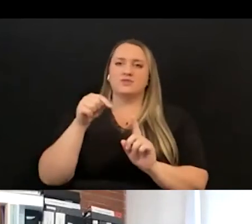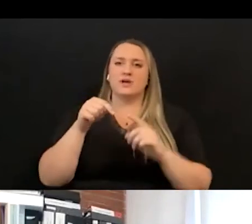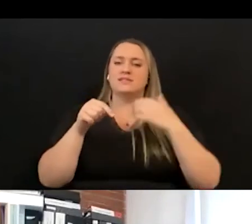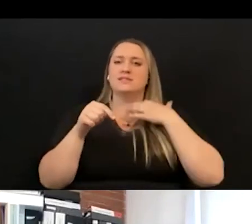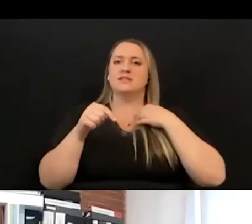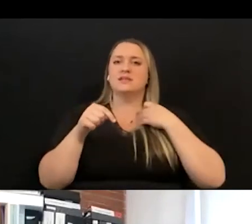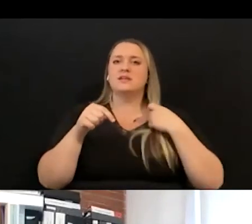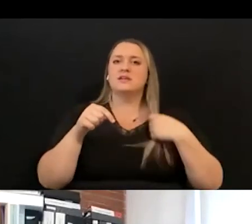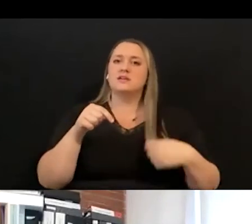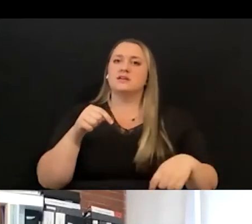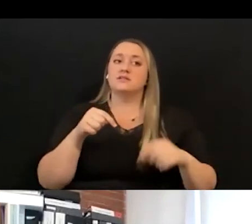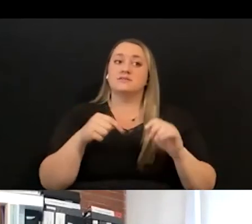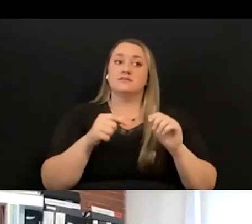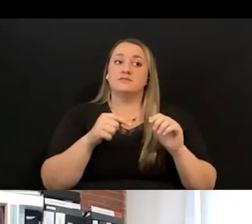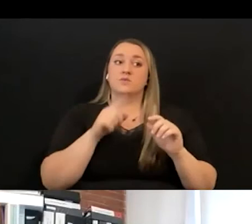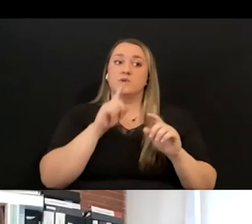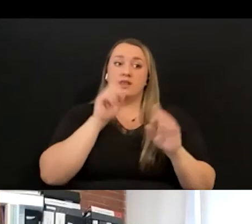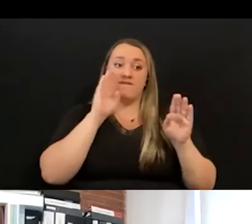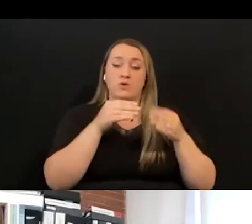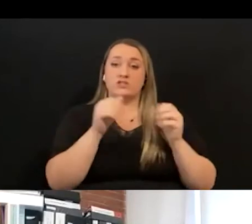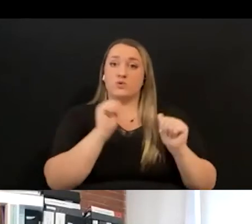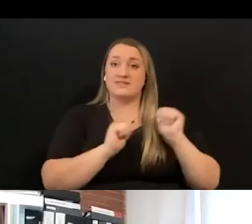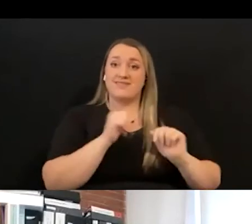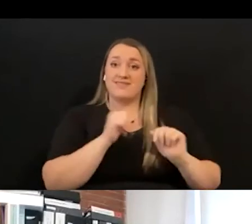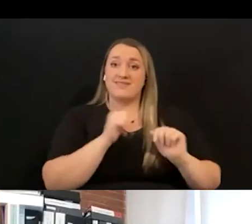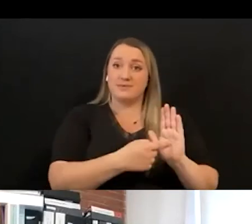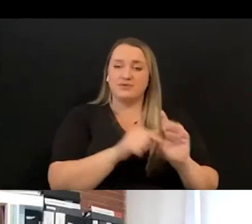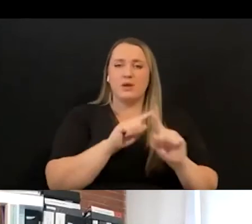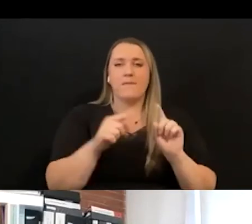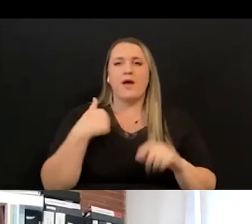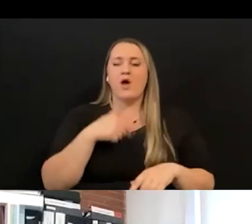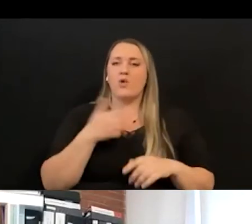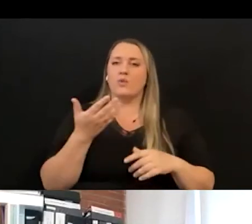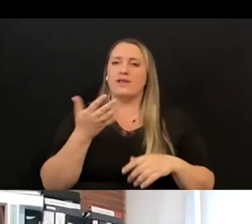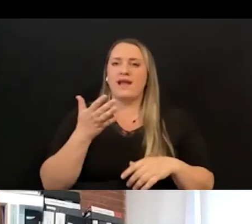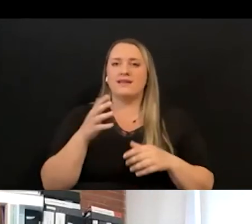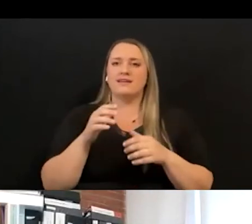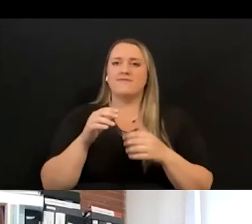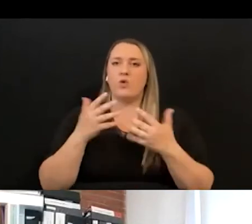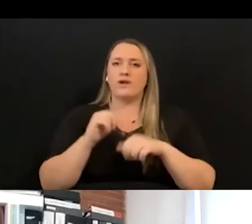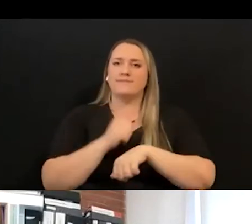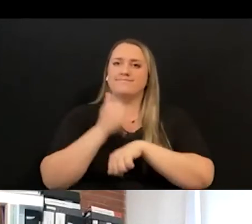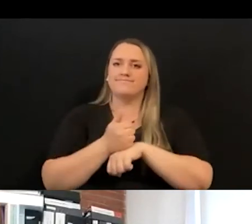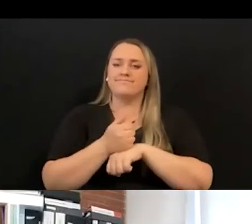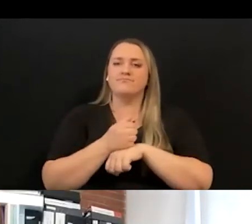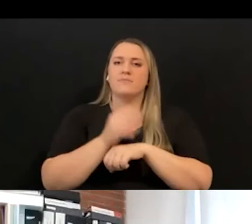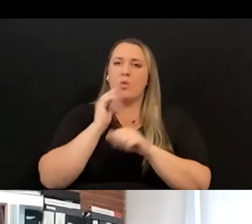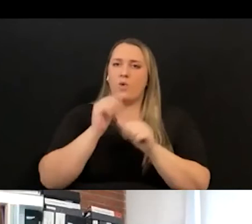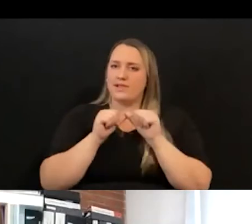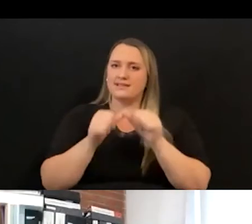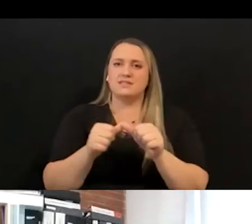the exhibition, but it's what we've kind of implemented this and will continue going forward.